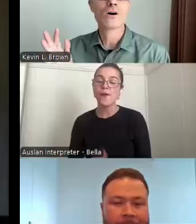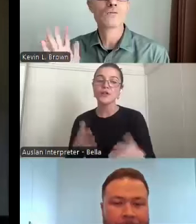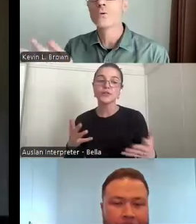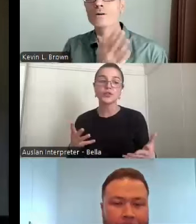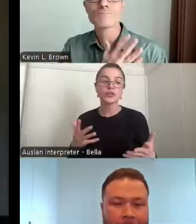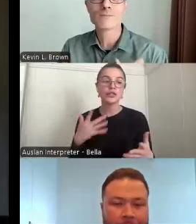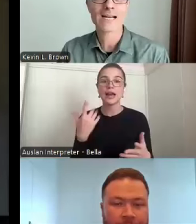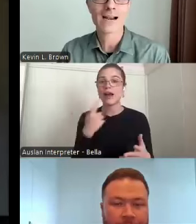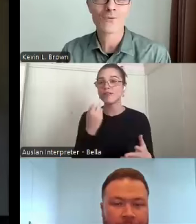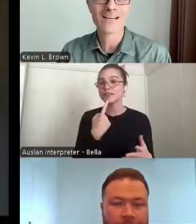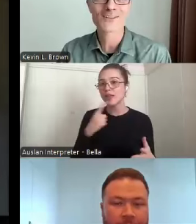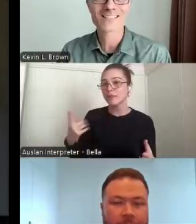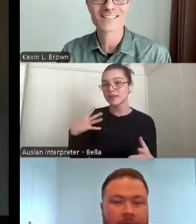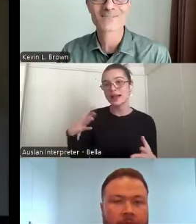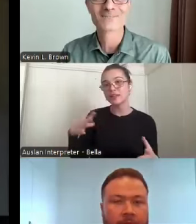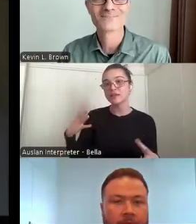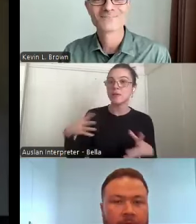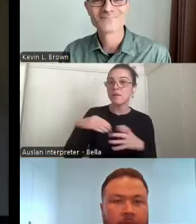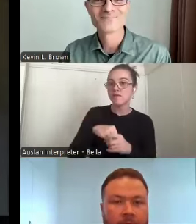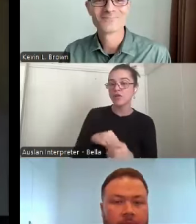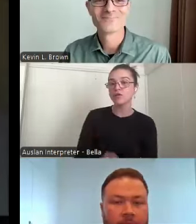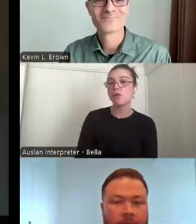be involved or get out of the way and trust us.